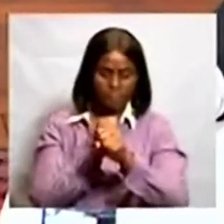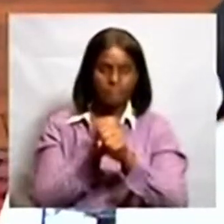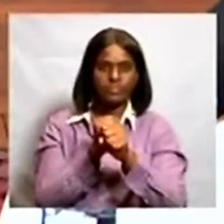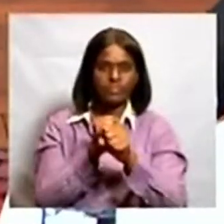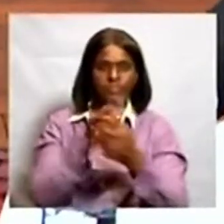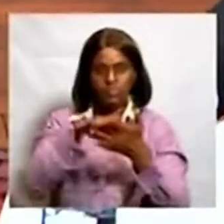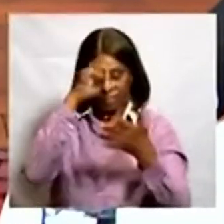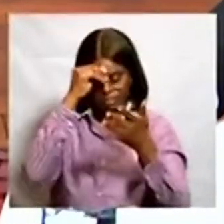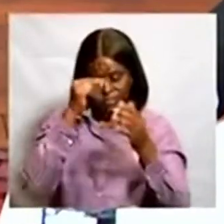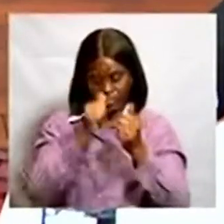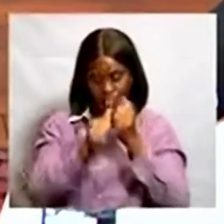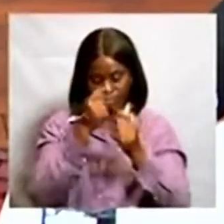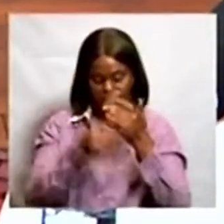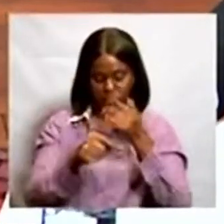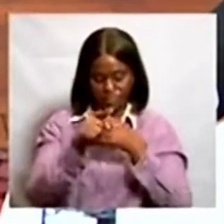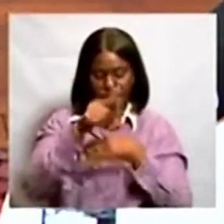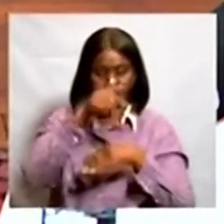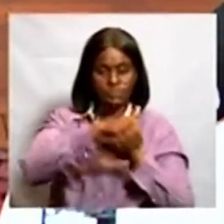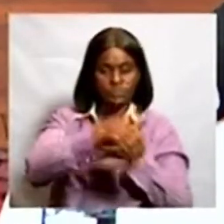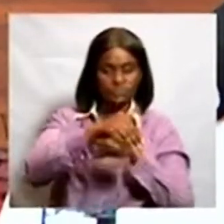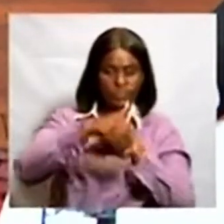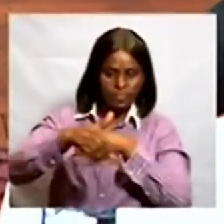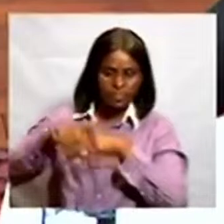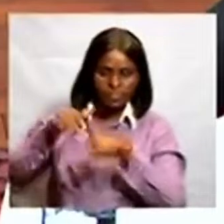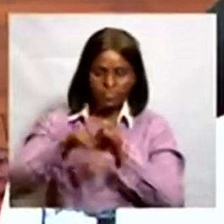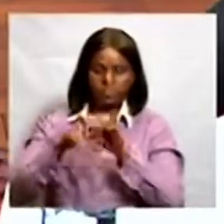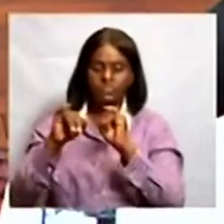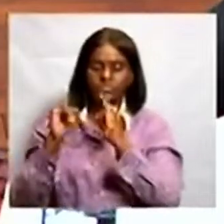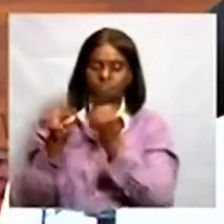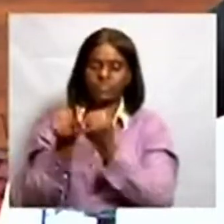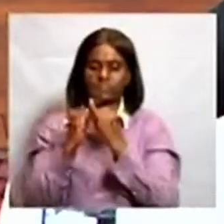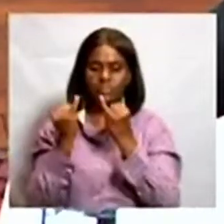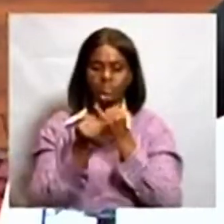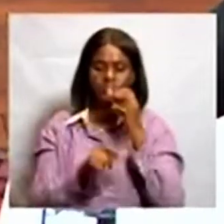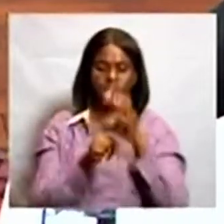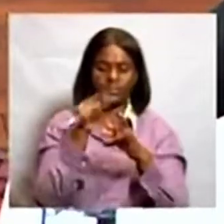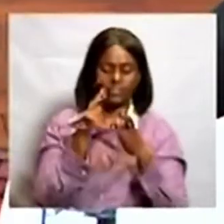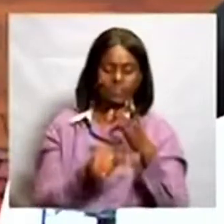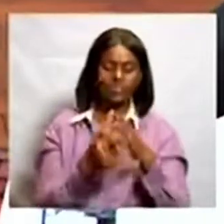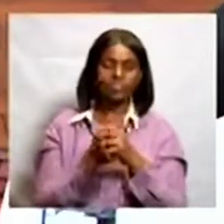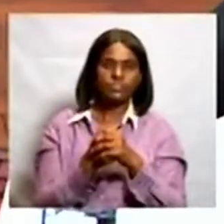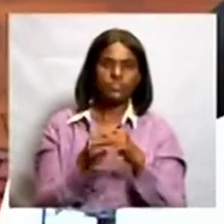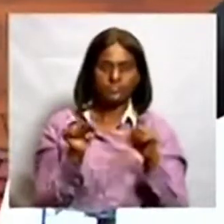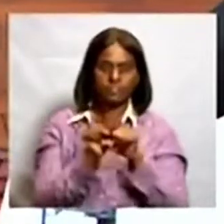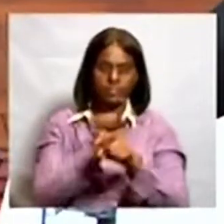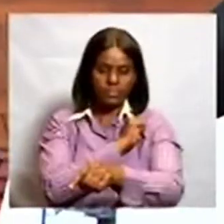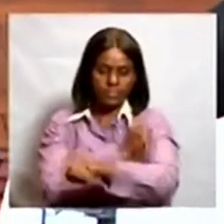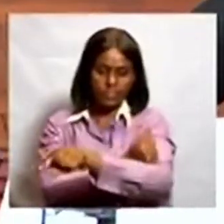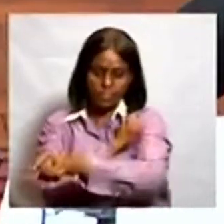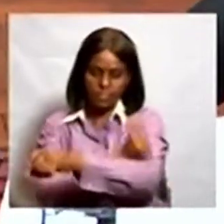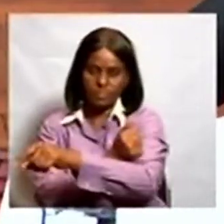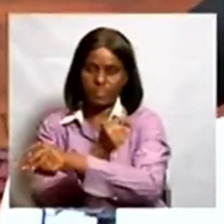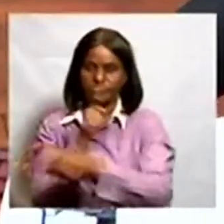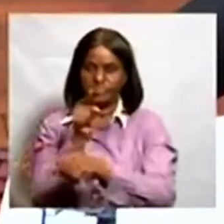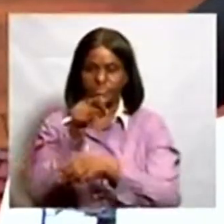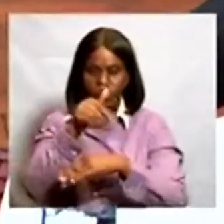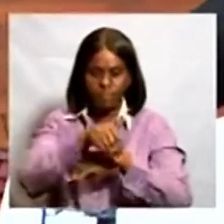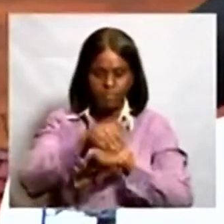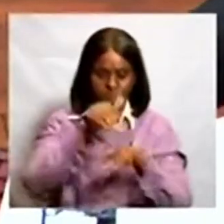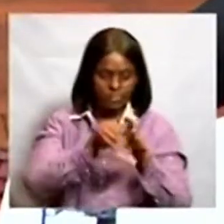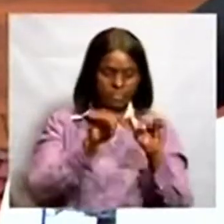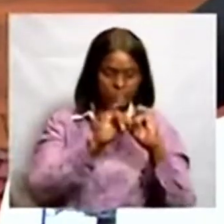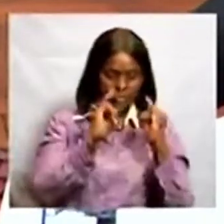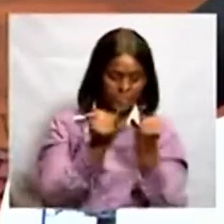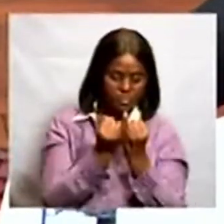learners that are being registered by these institutions. You find that an appropriate authority who is registering an institution may